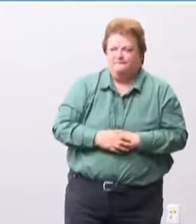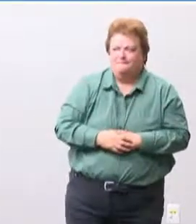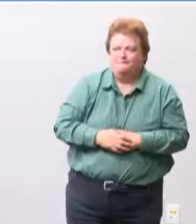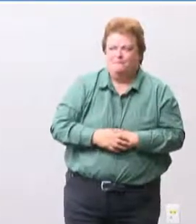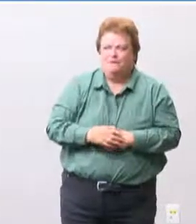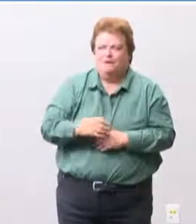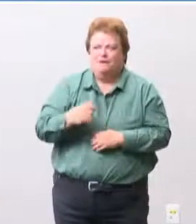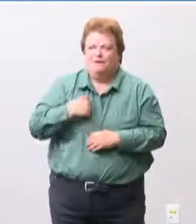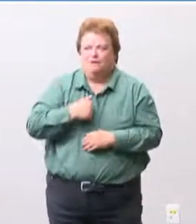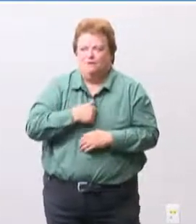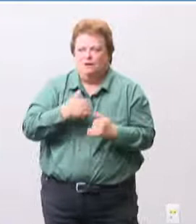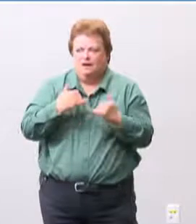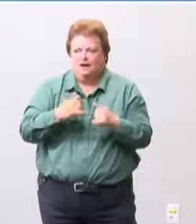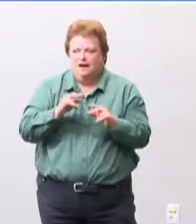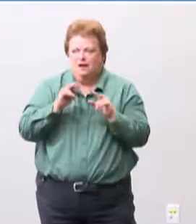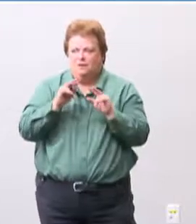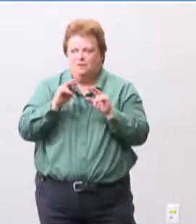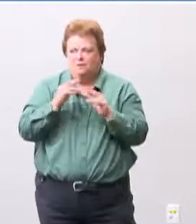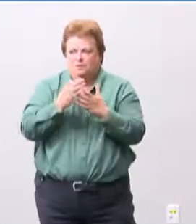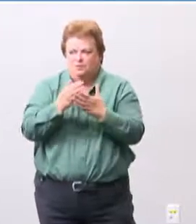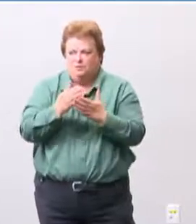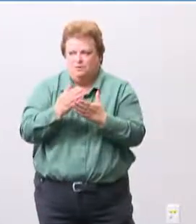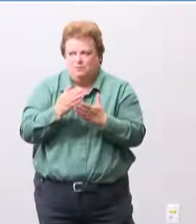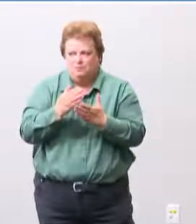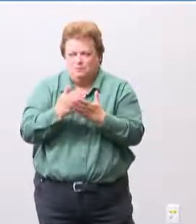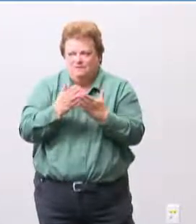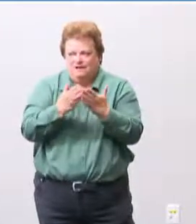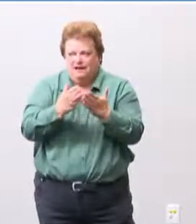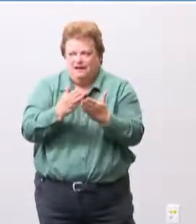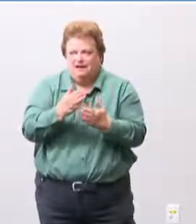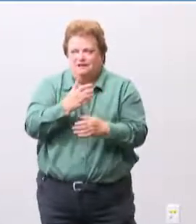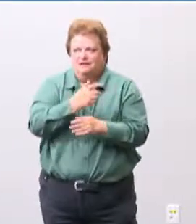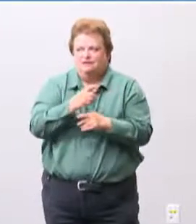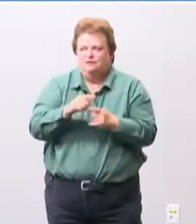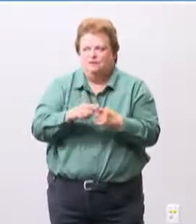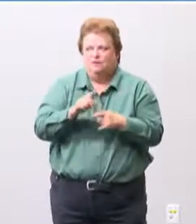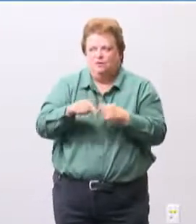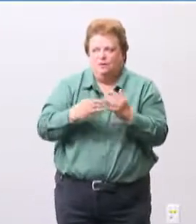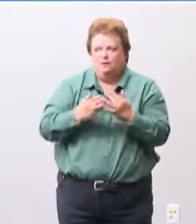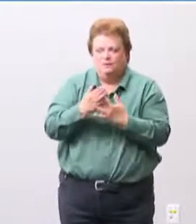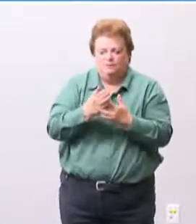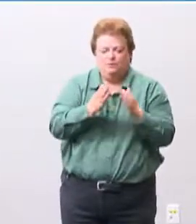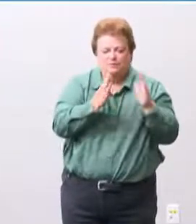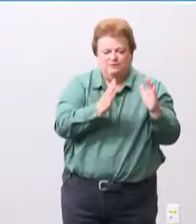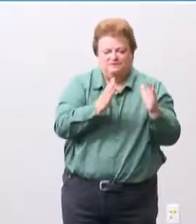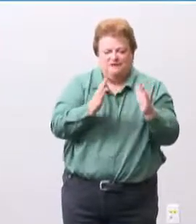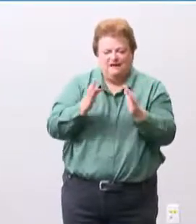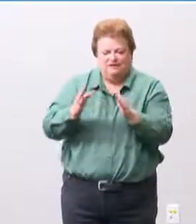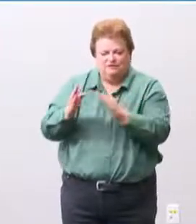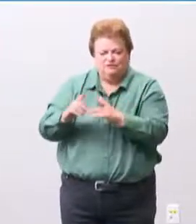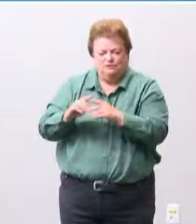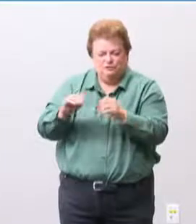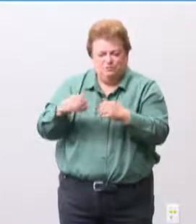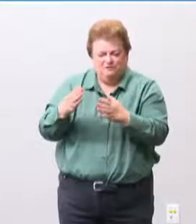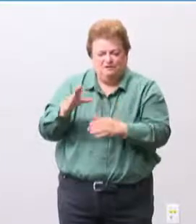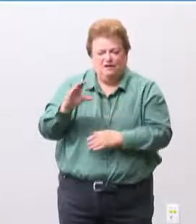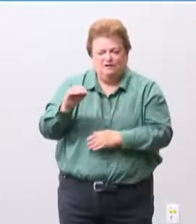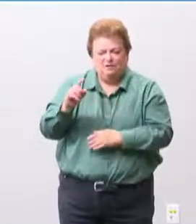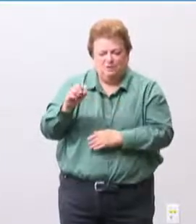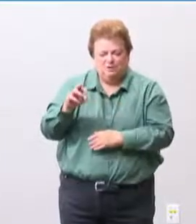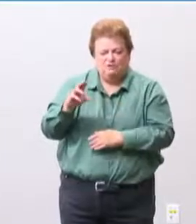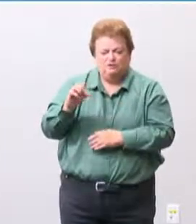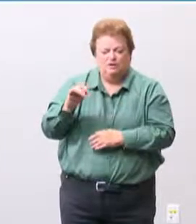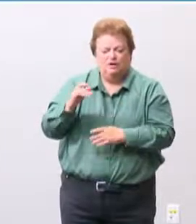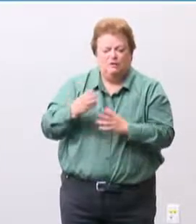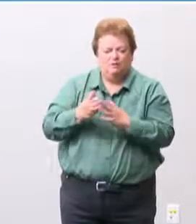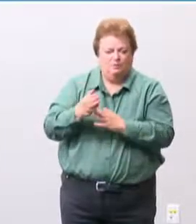of COVID-19 vaccine, moving through the age and priority groups and stages. We're providing booster doses through